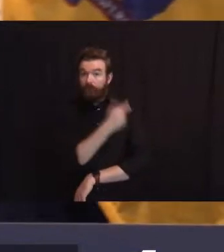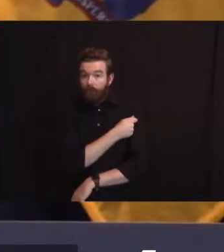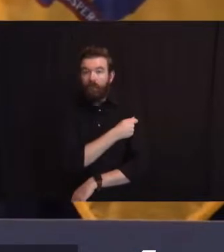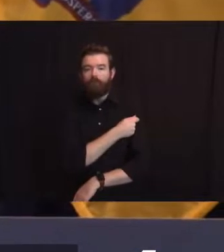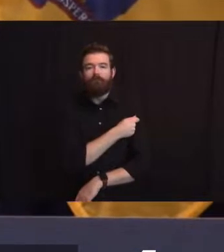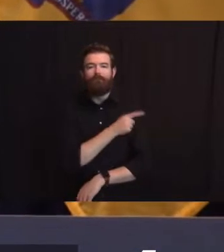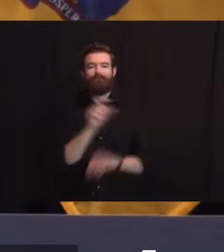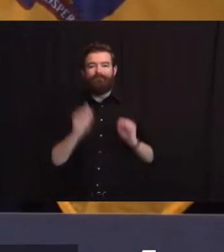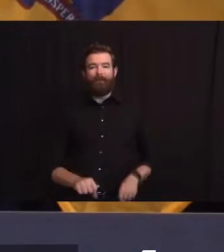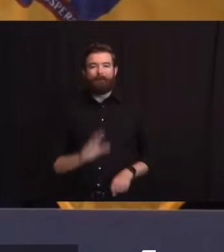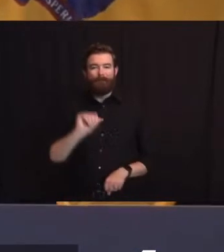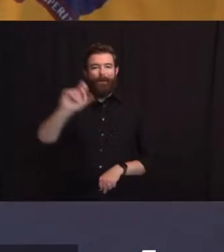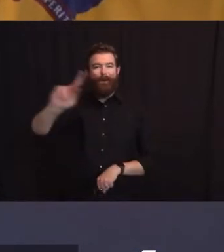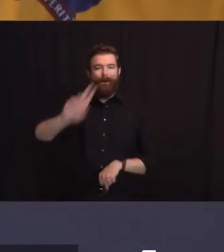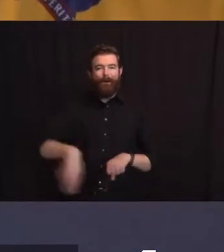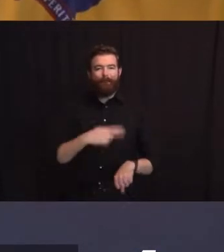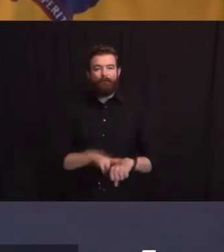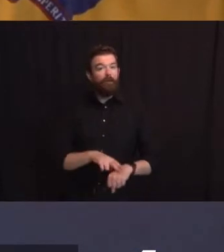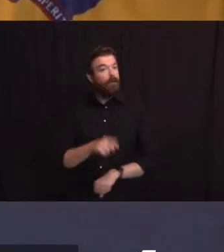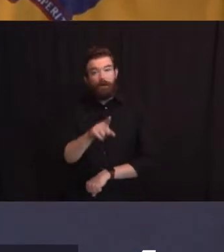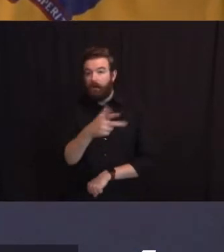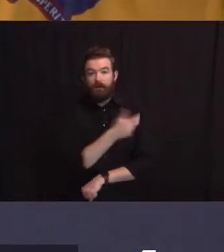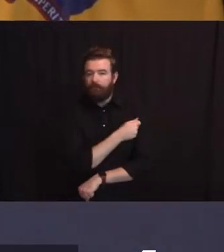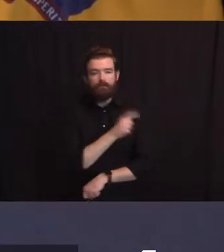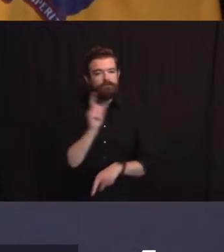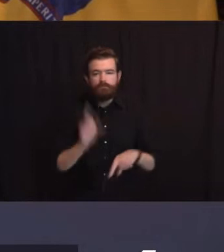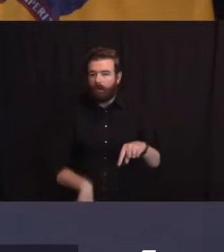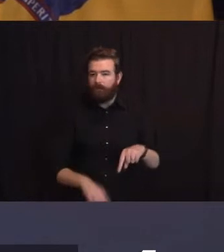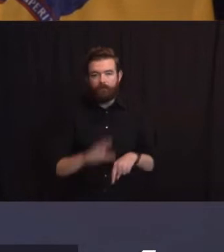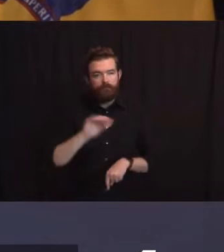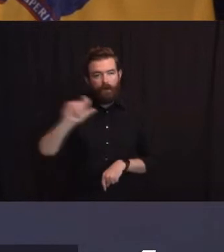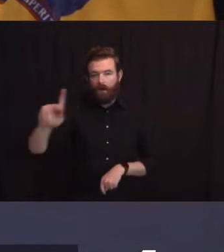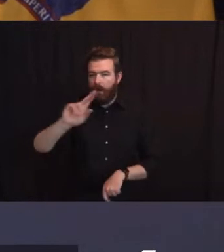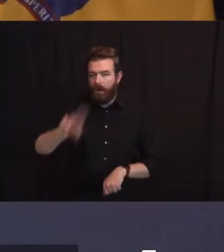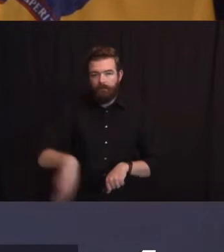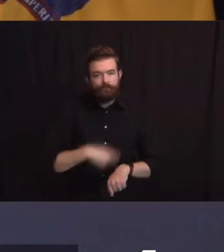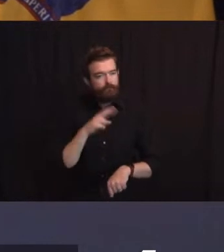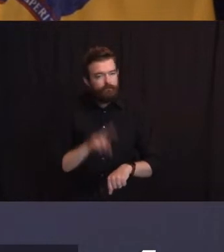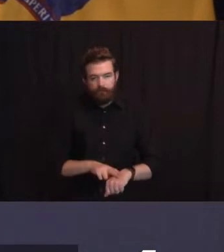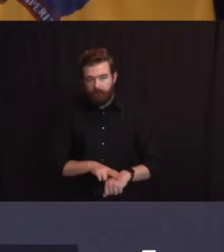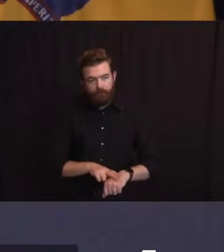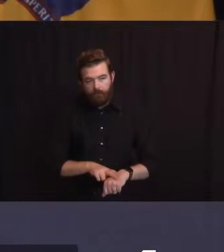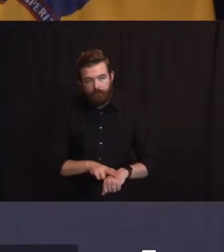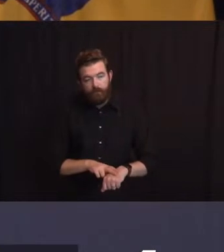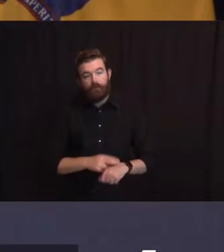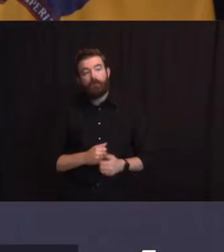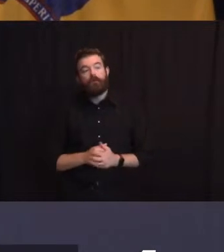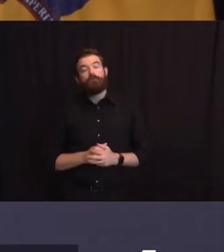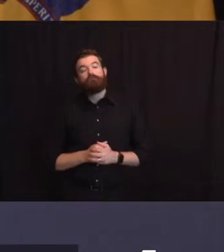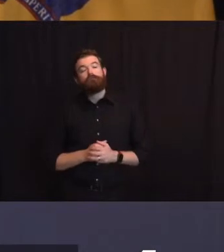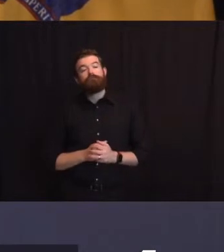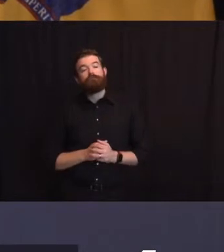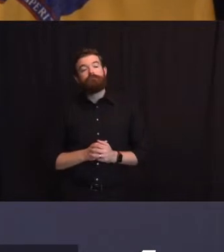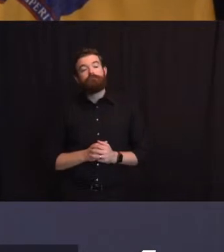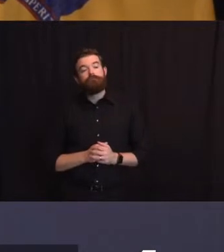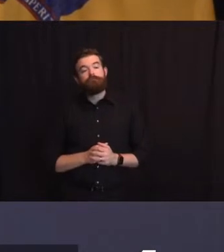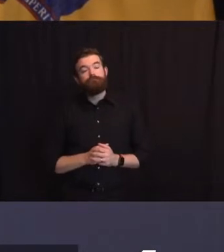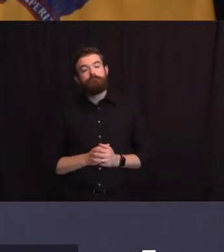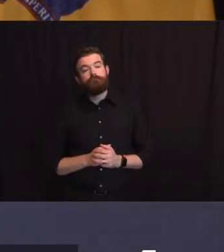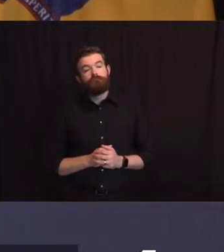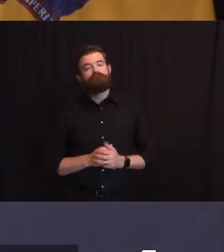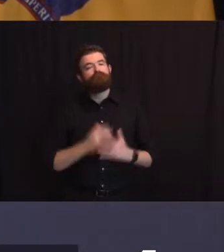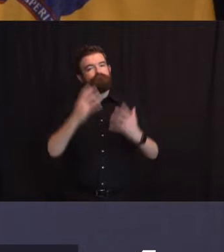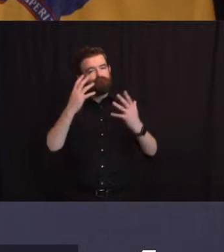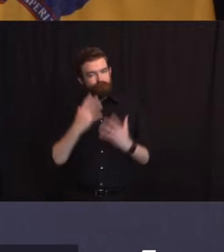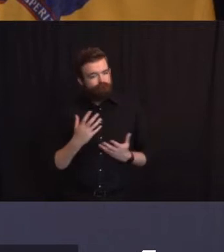and 18 folks died. I don't know this, but I believe we can assume the overwhelming amount of them